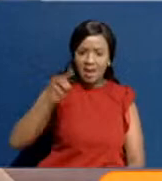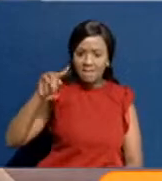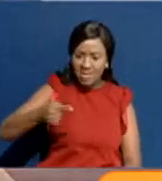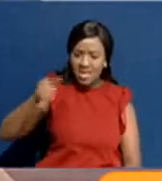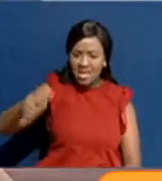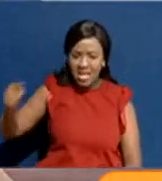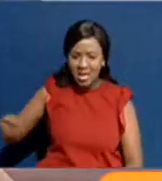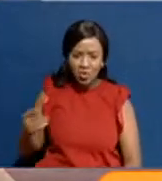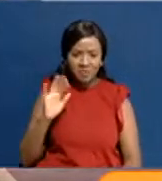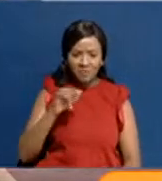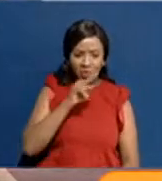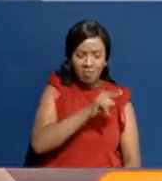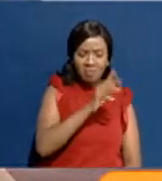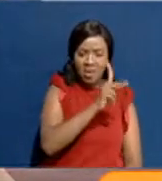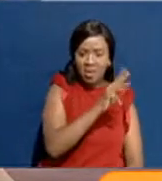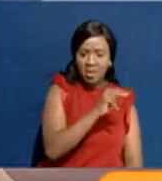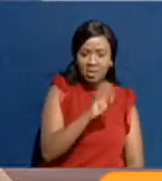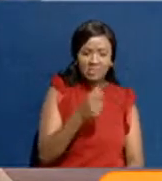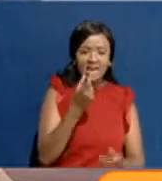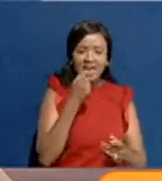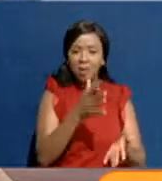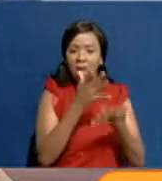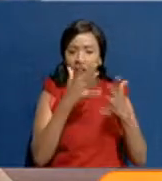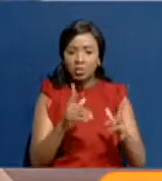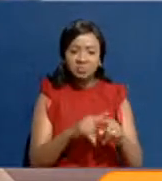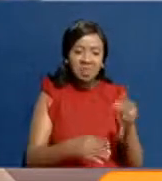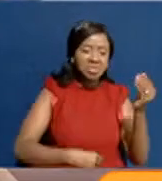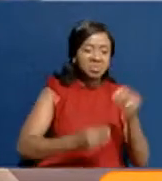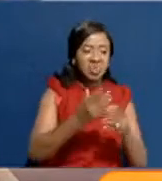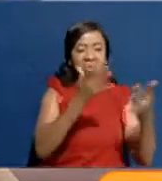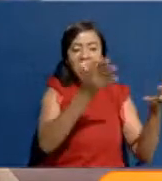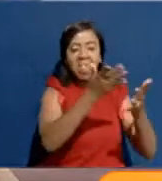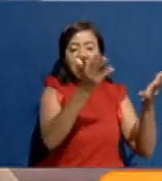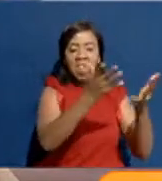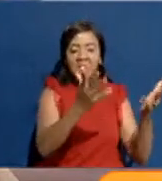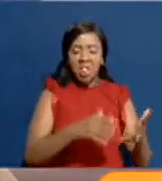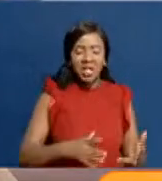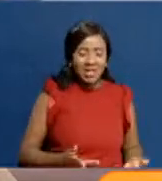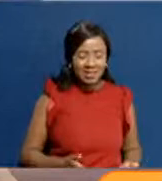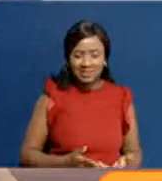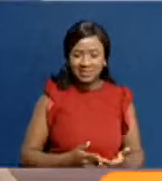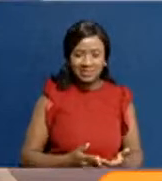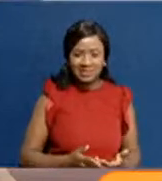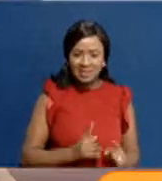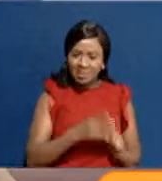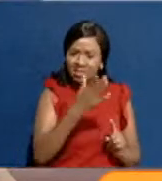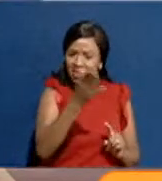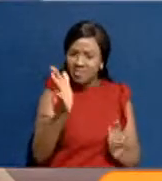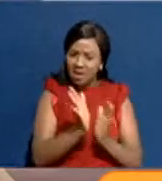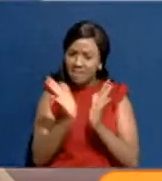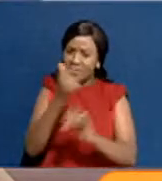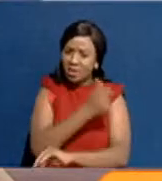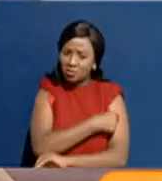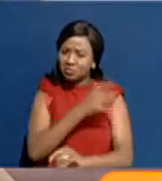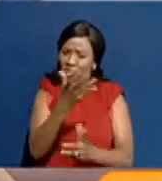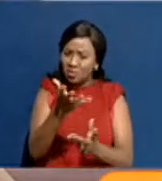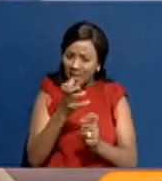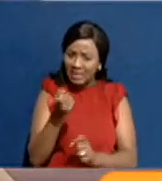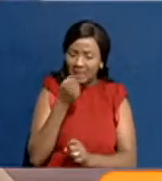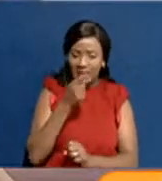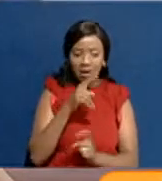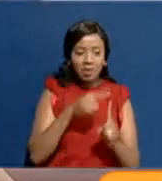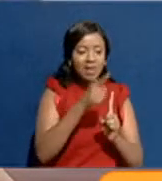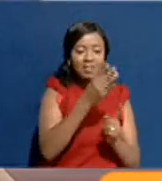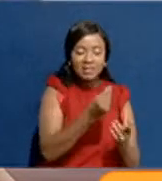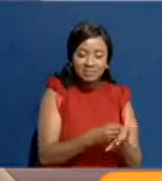KEMSA. Medicines were lost and possibly sold on the black market. And this, while there's a shortage of medicines at public hospitals